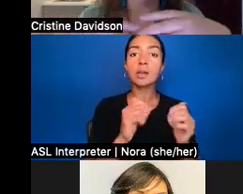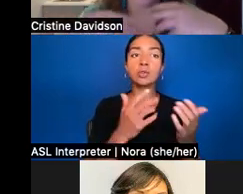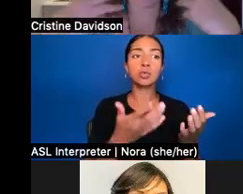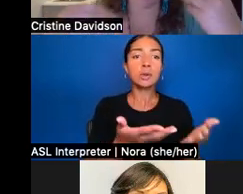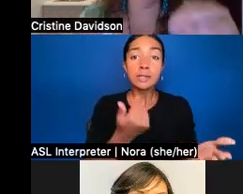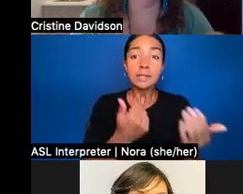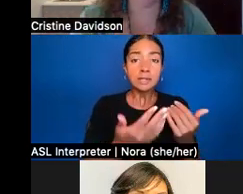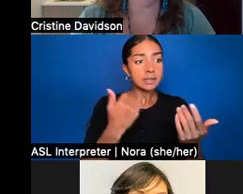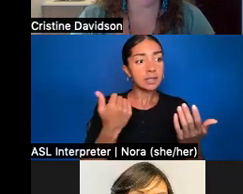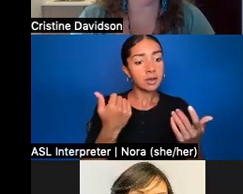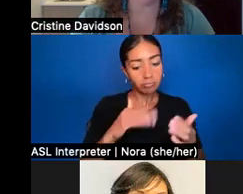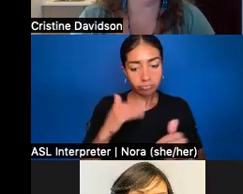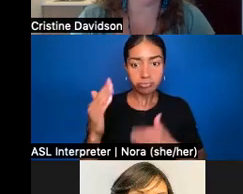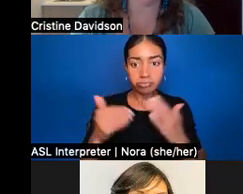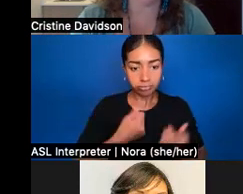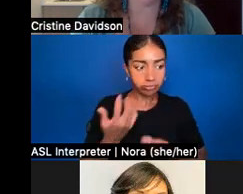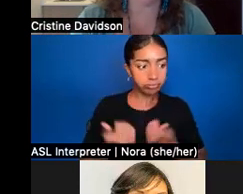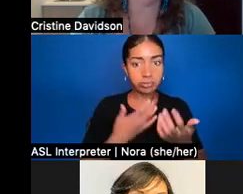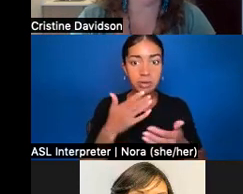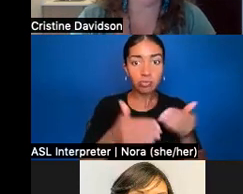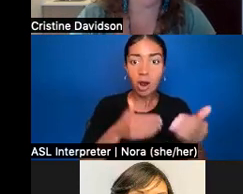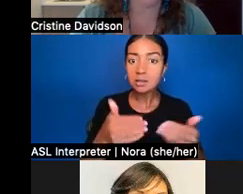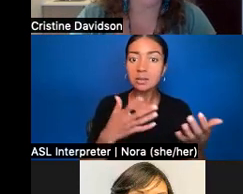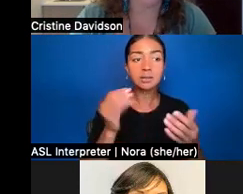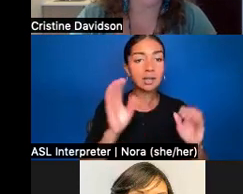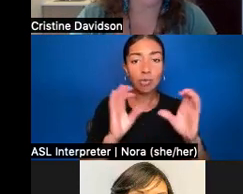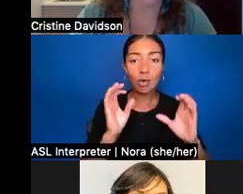process through and explore, right?